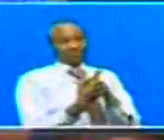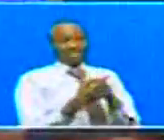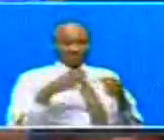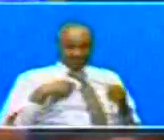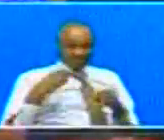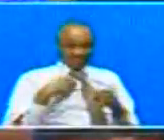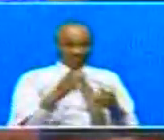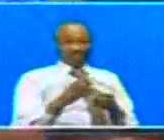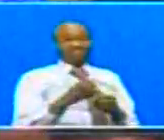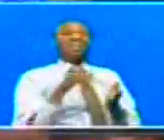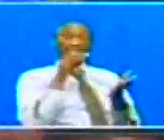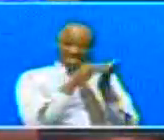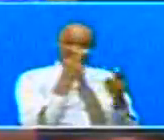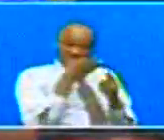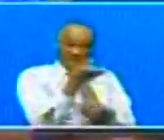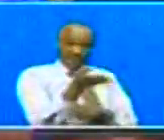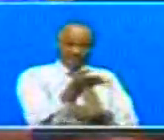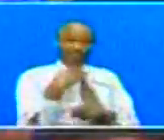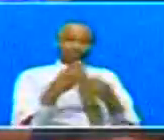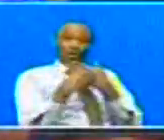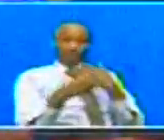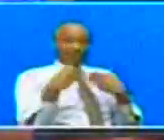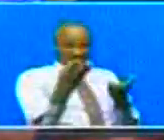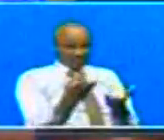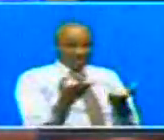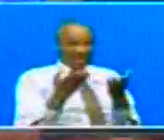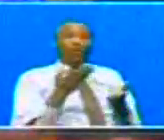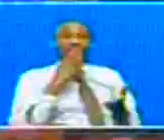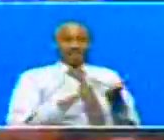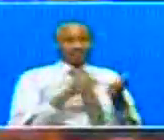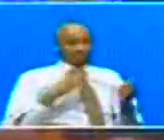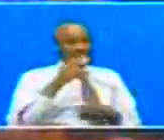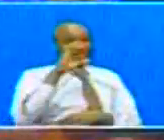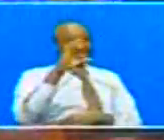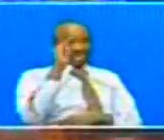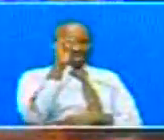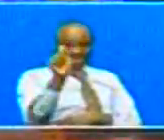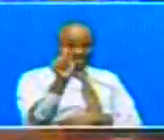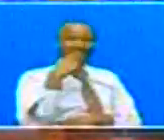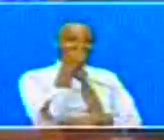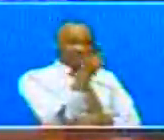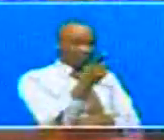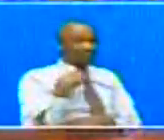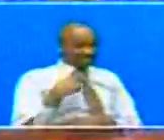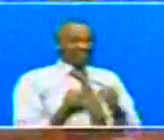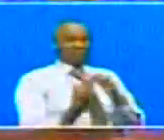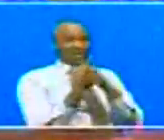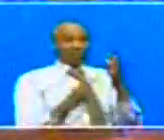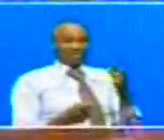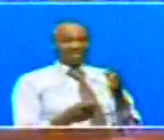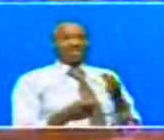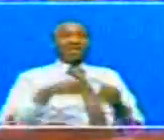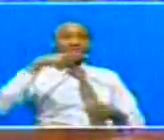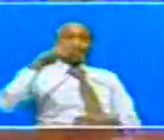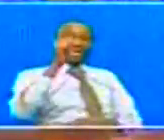I'll leave you a copy, which you can give him. And beyond that, a letter now from the CIA. I can also tell you that he appears on the Public